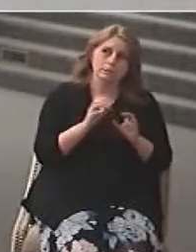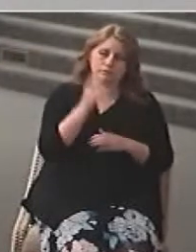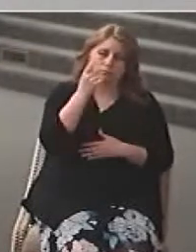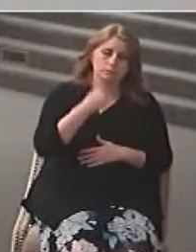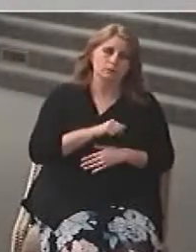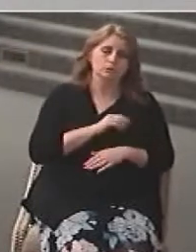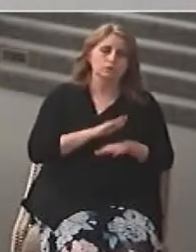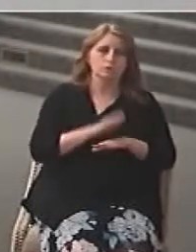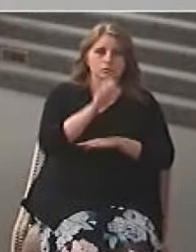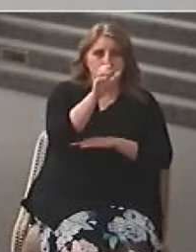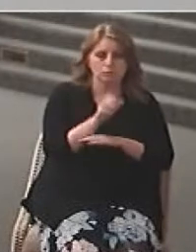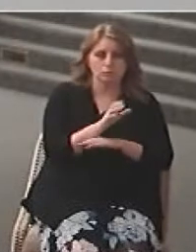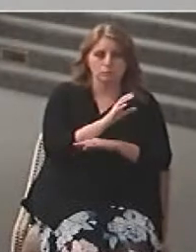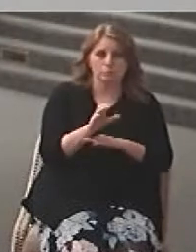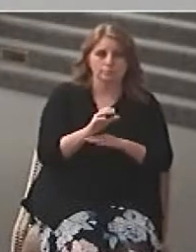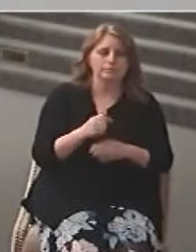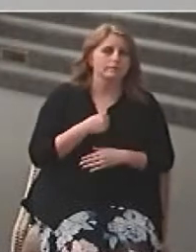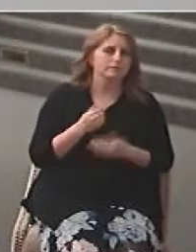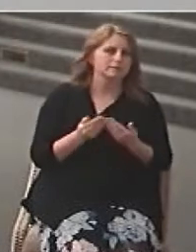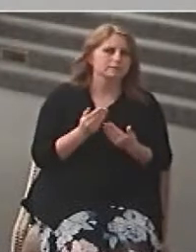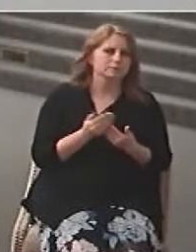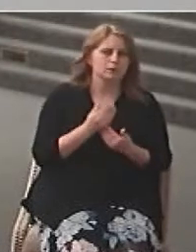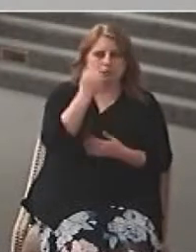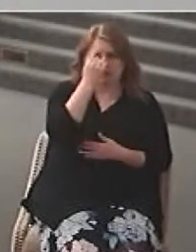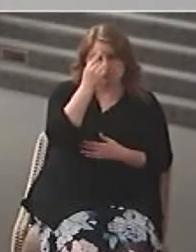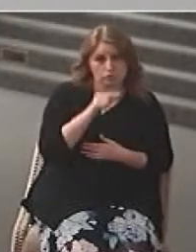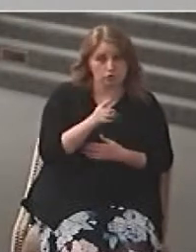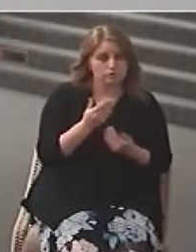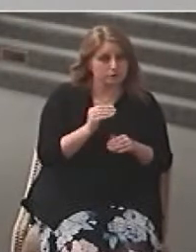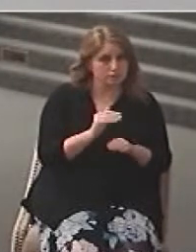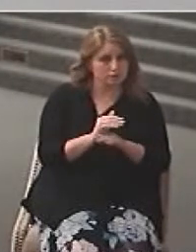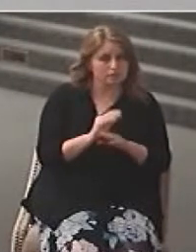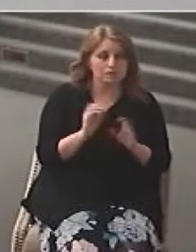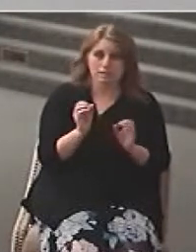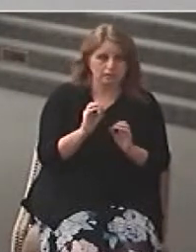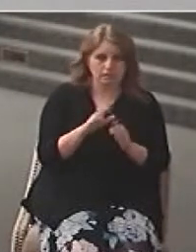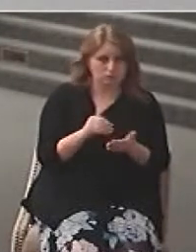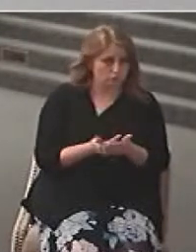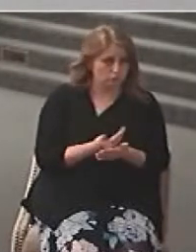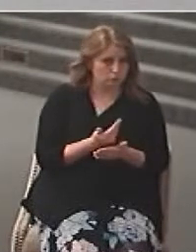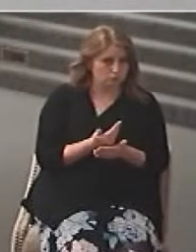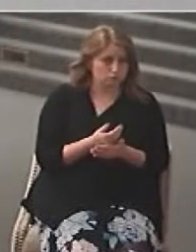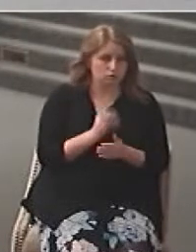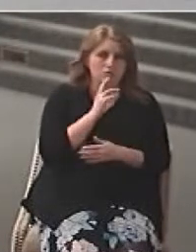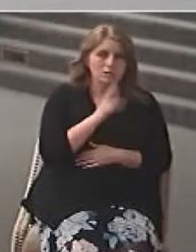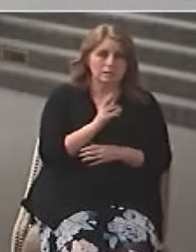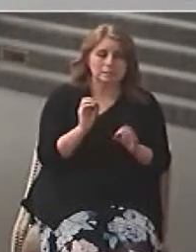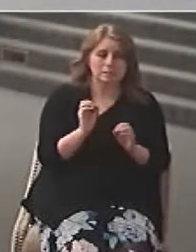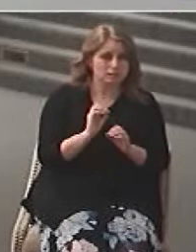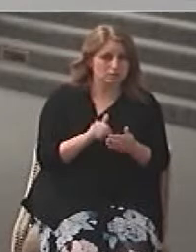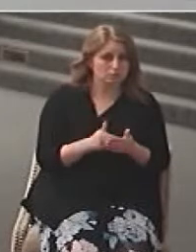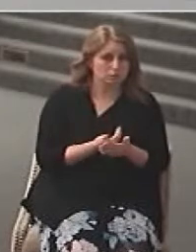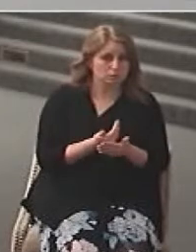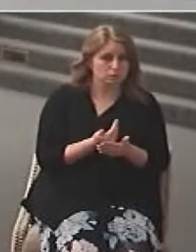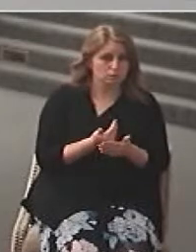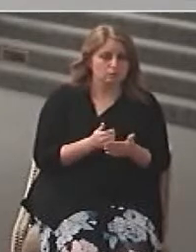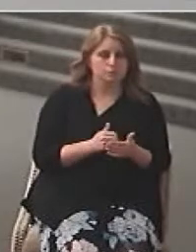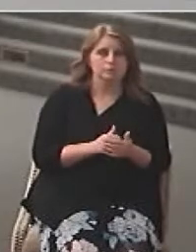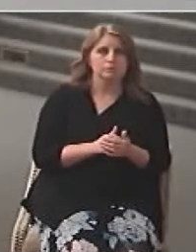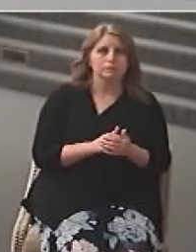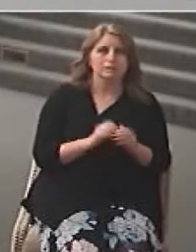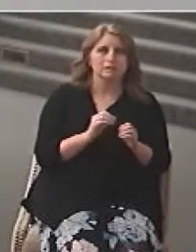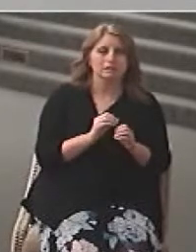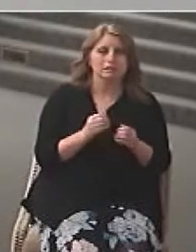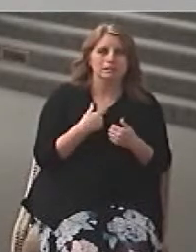Calvary. And I've got a simple thought for you this evening. Nothing new. Really, it's nothing new. Nothing that hasn't